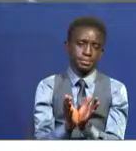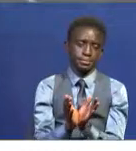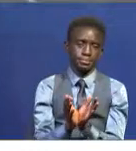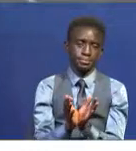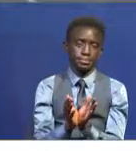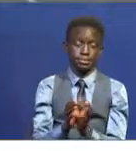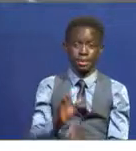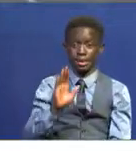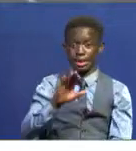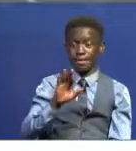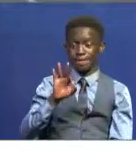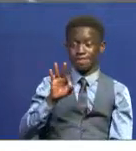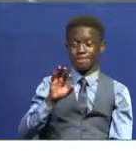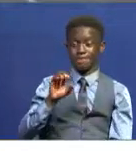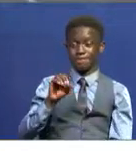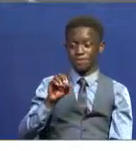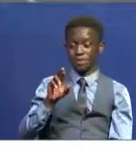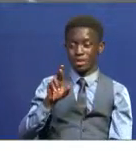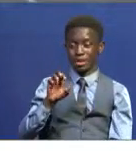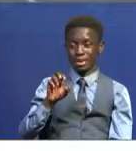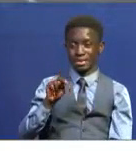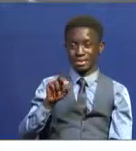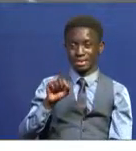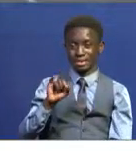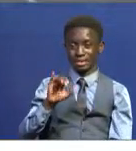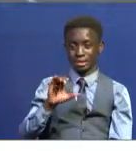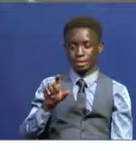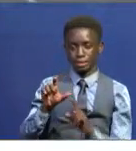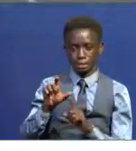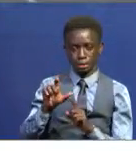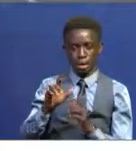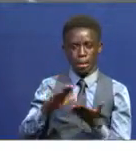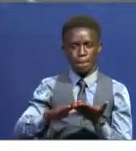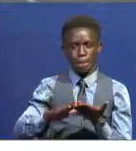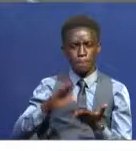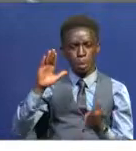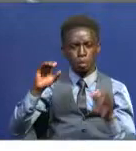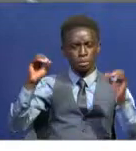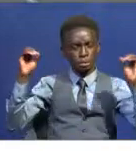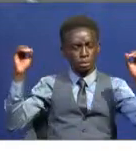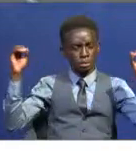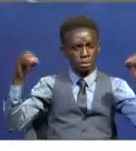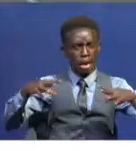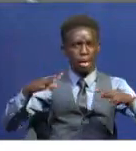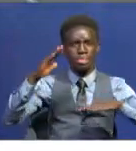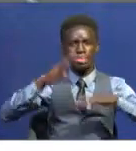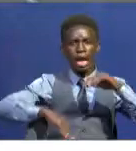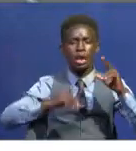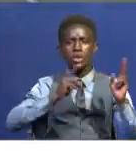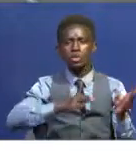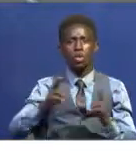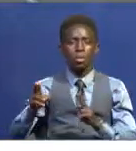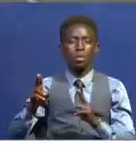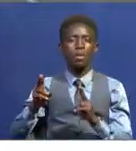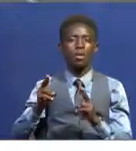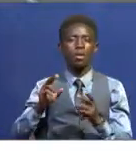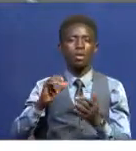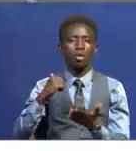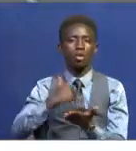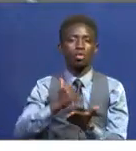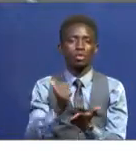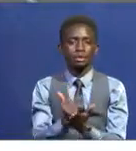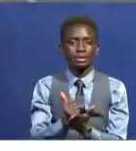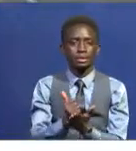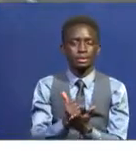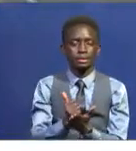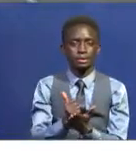it, forensics are more elaborate than the standard financial audits, in that the focus is on